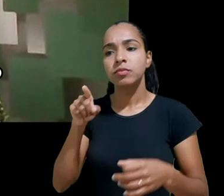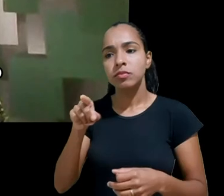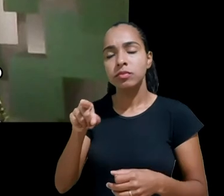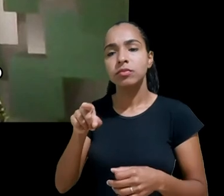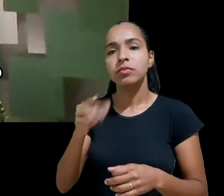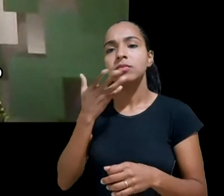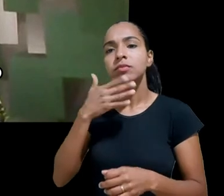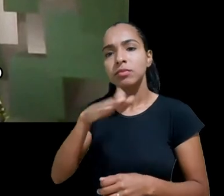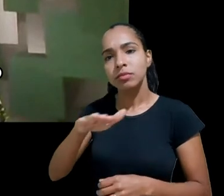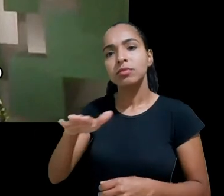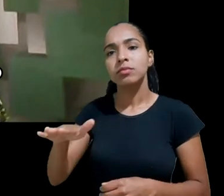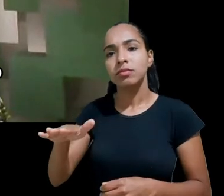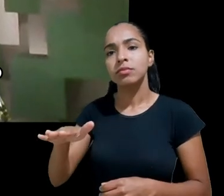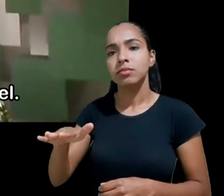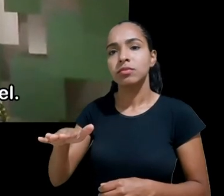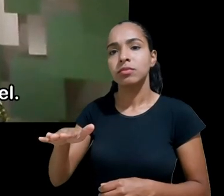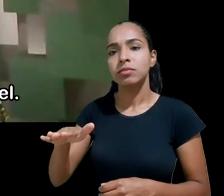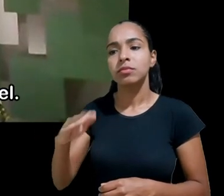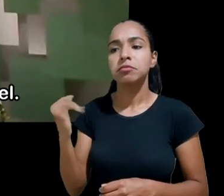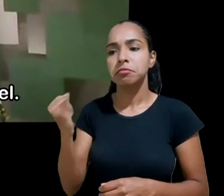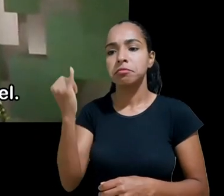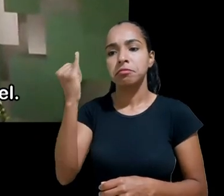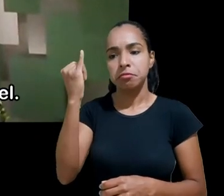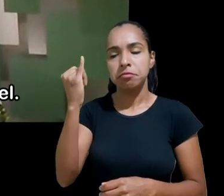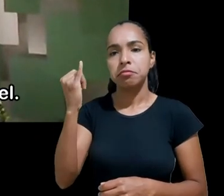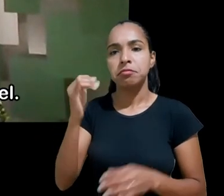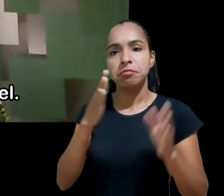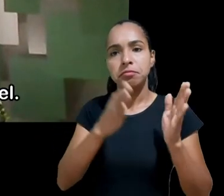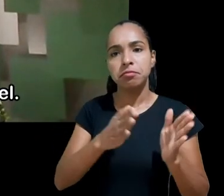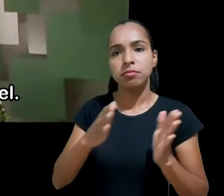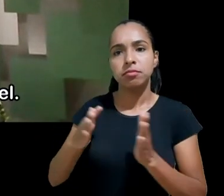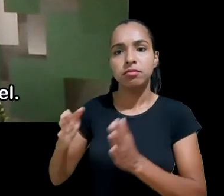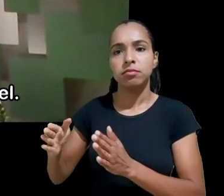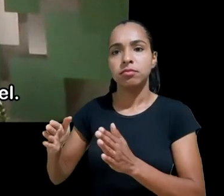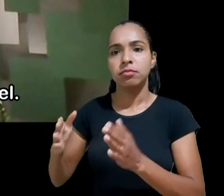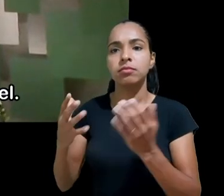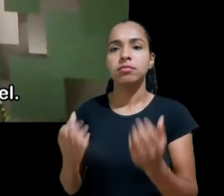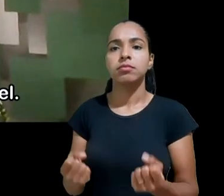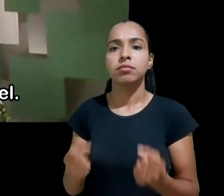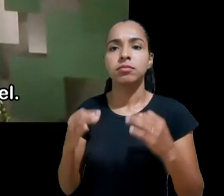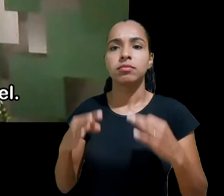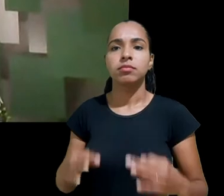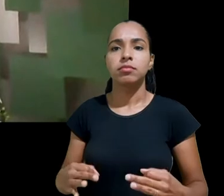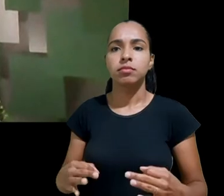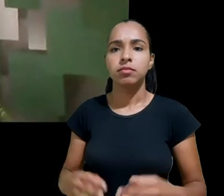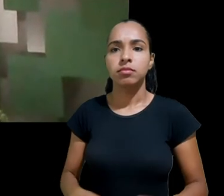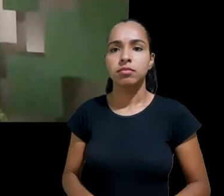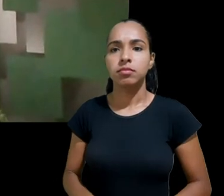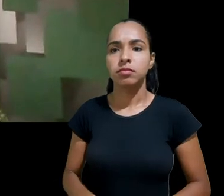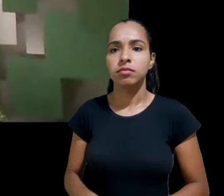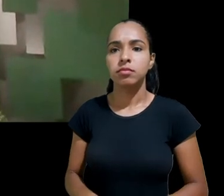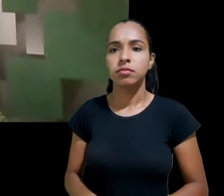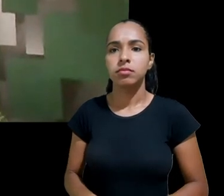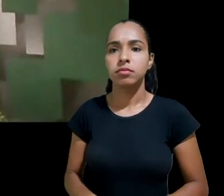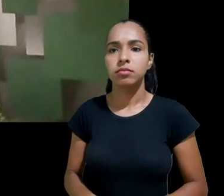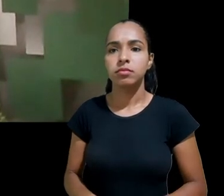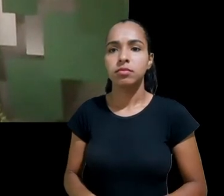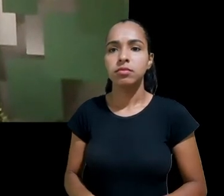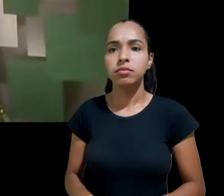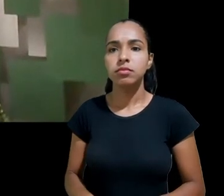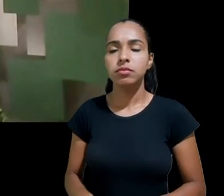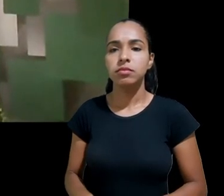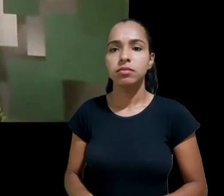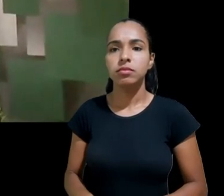are promoting the well-being of the child in a standardized uh in an acceptable manner at the africa union